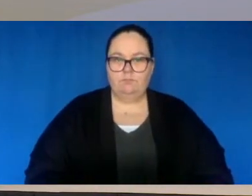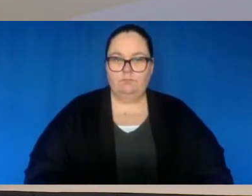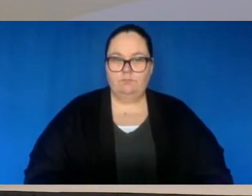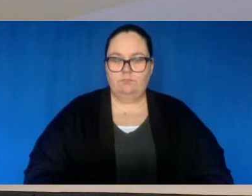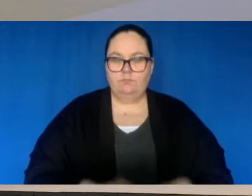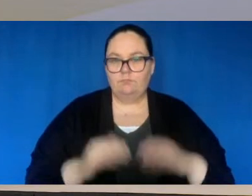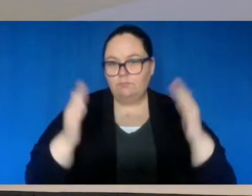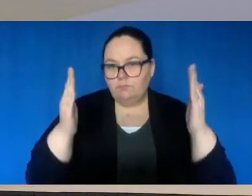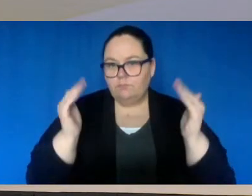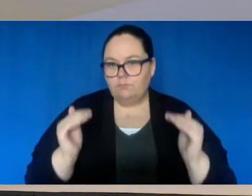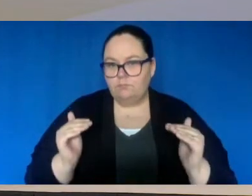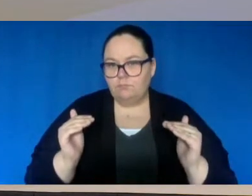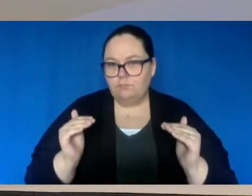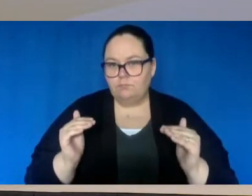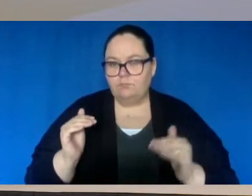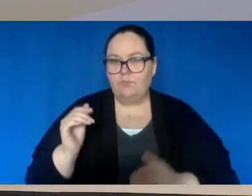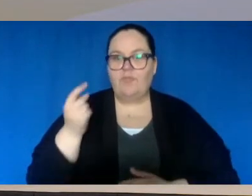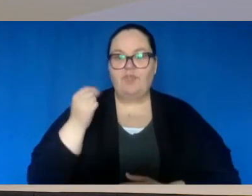Allison Jenkins, The Guardian.